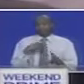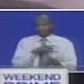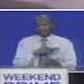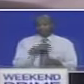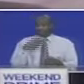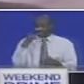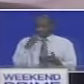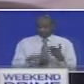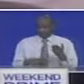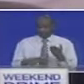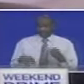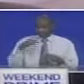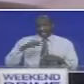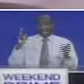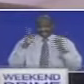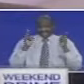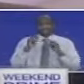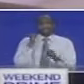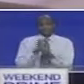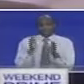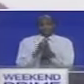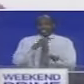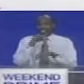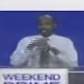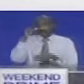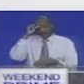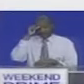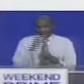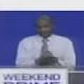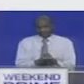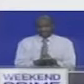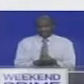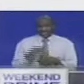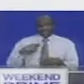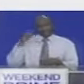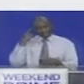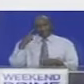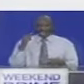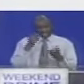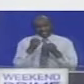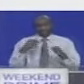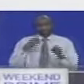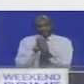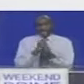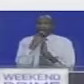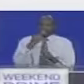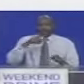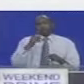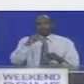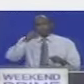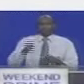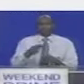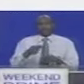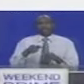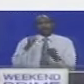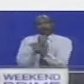niseme kwamba, we are ready to work with the national government. So you need to create over 100 and over 1,000 parastatals